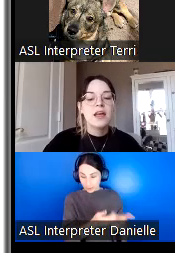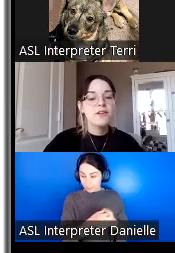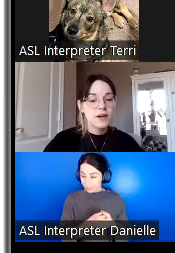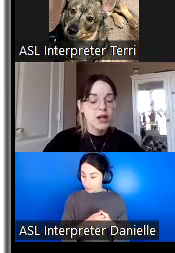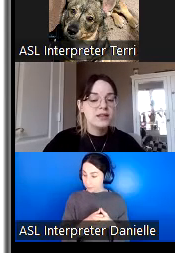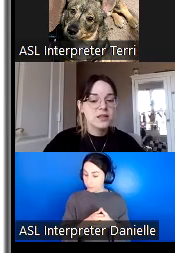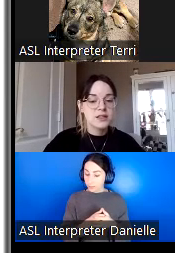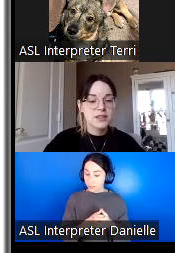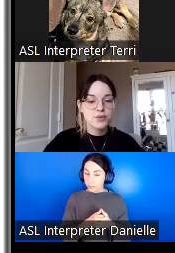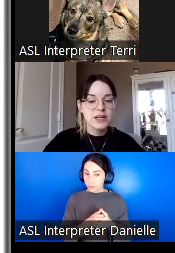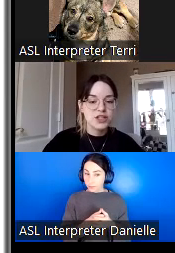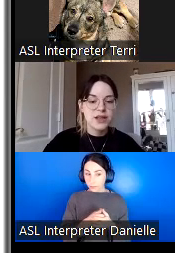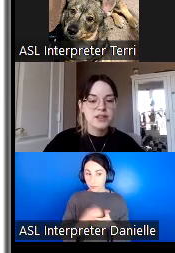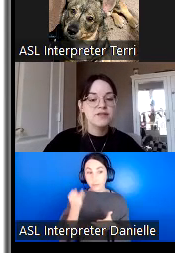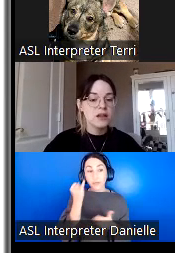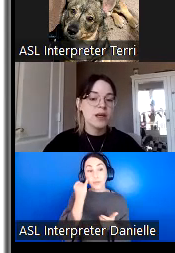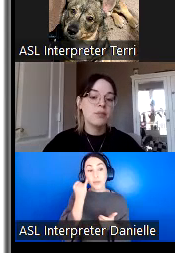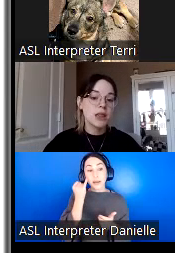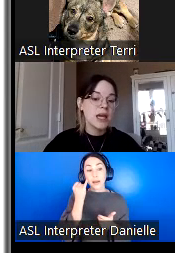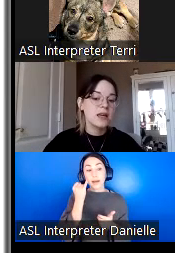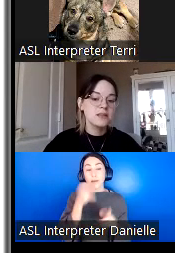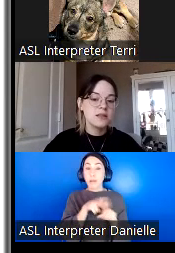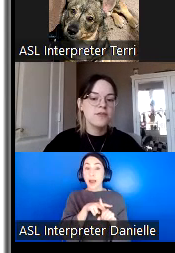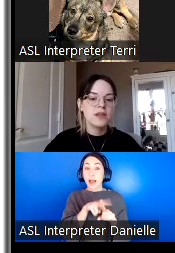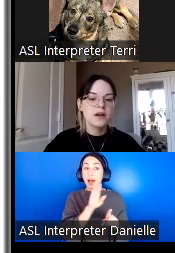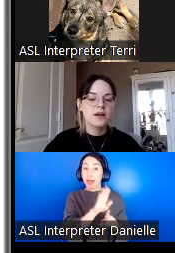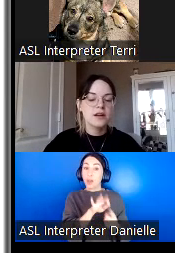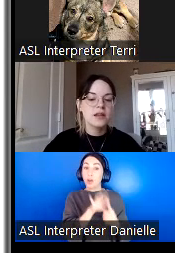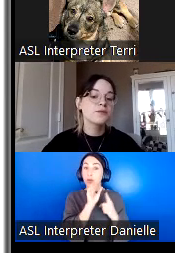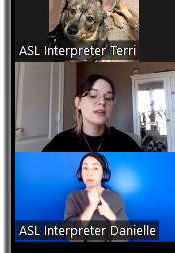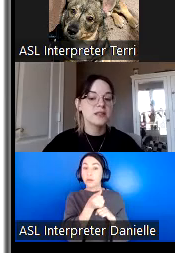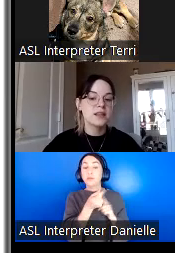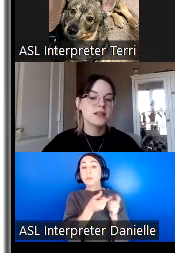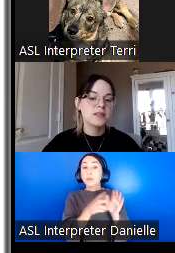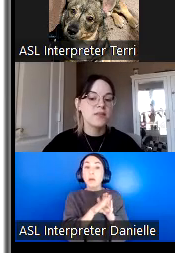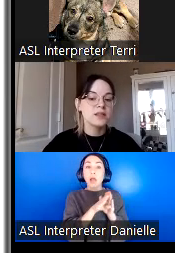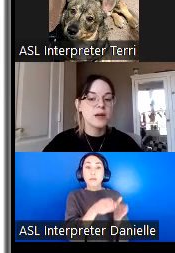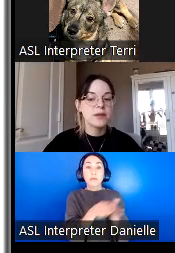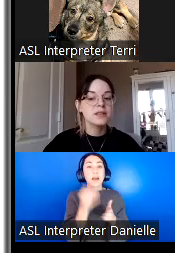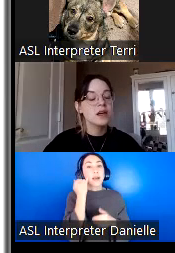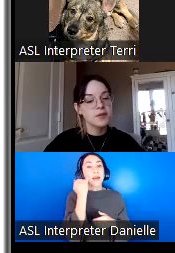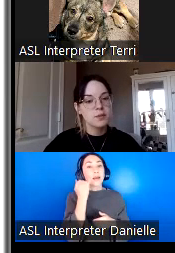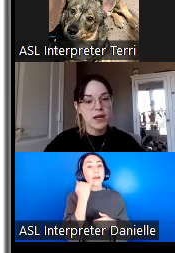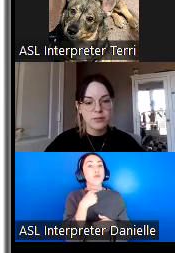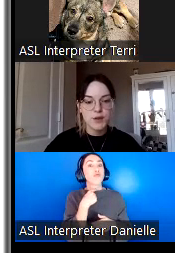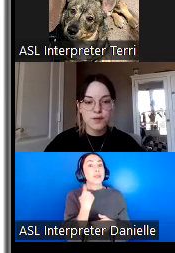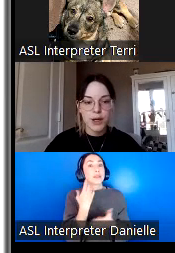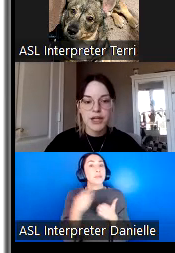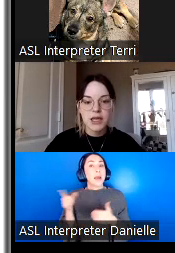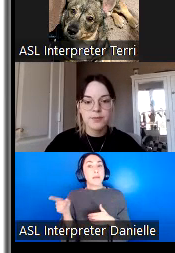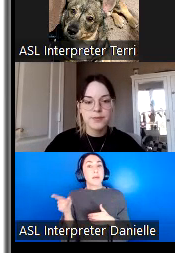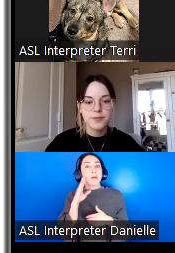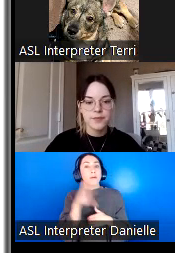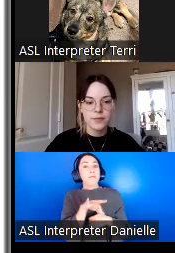also, if it applies to their situation, developing a plan if there is a risk that the savings might be discovered by an